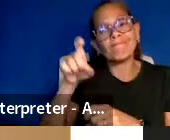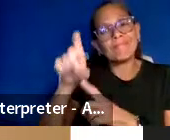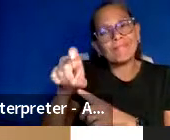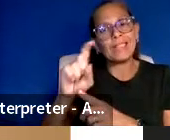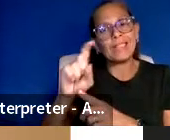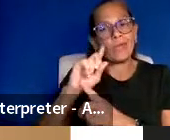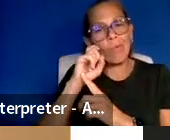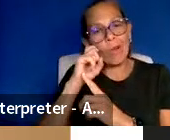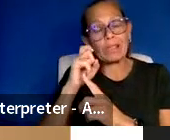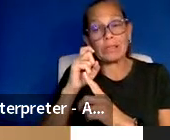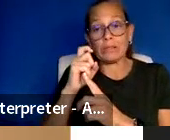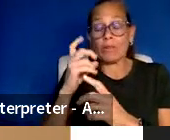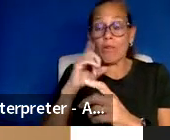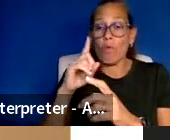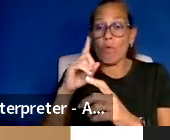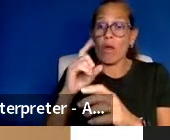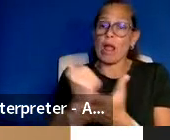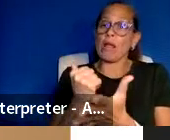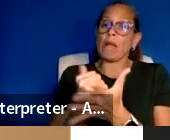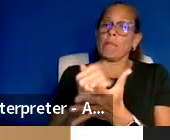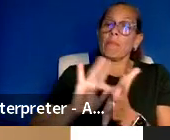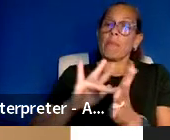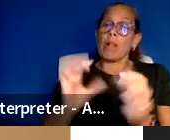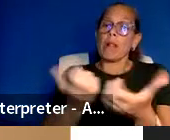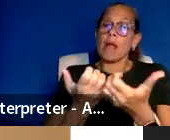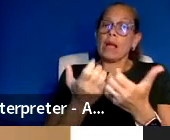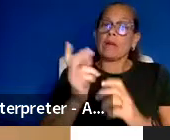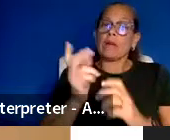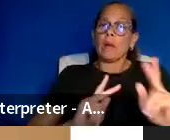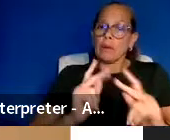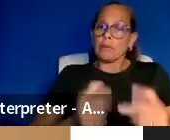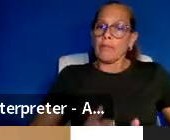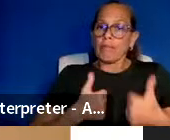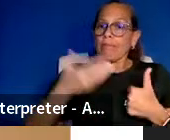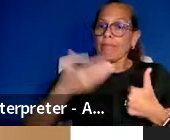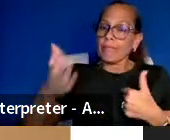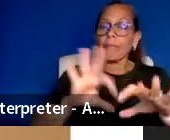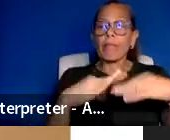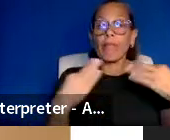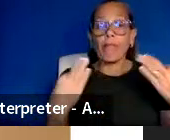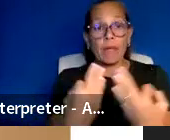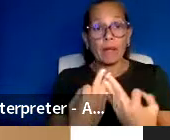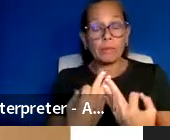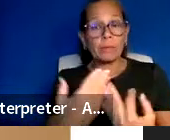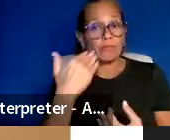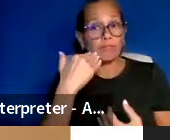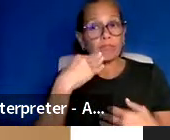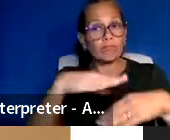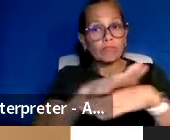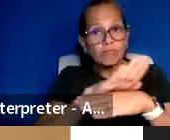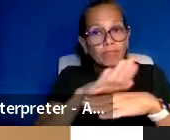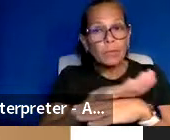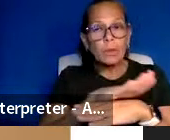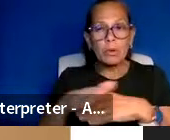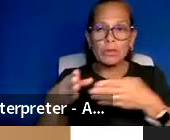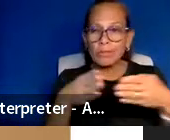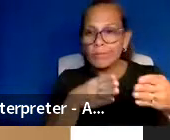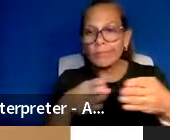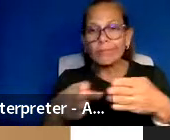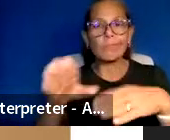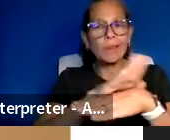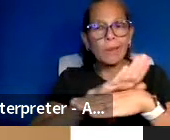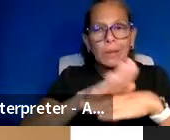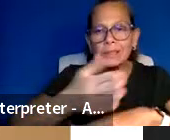creating pathways to the middle class for our fellow residents and families. We also know the commercial corridors, our